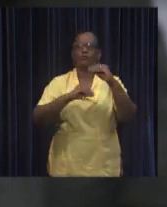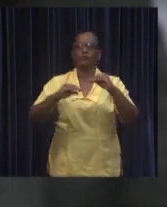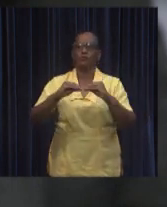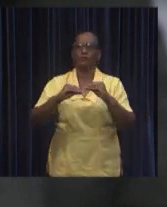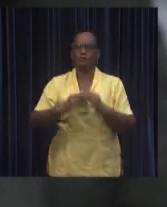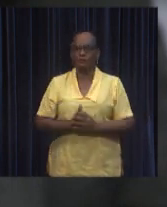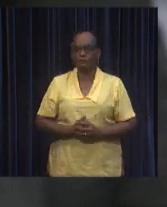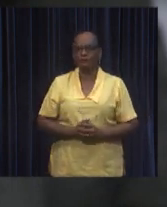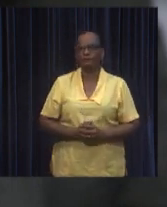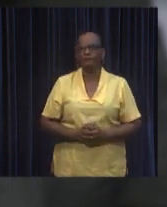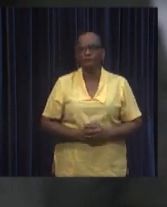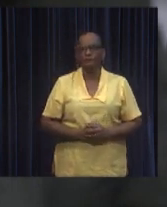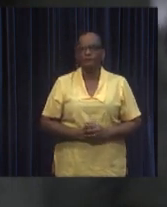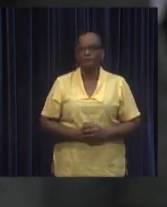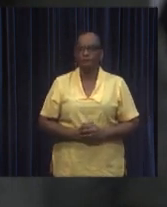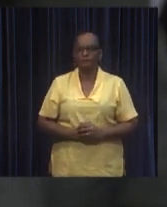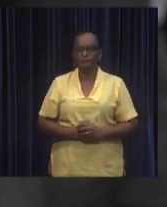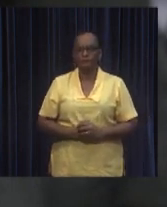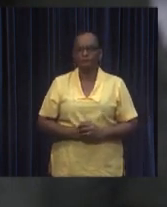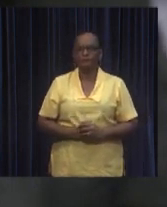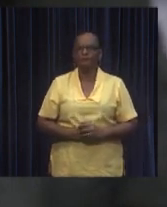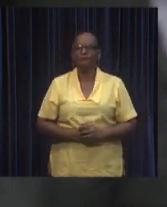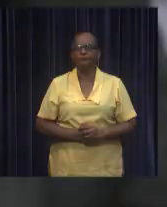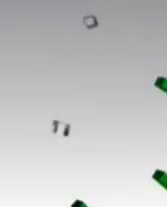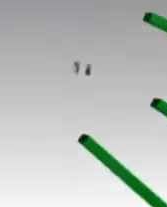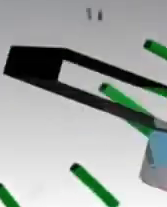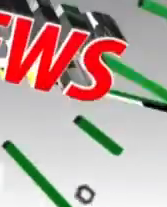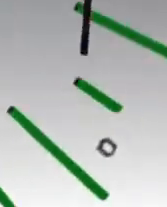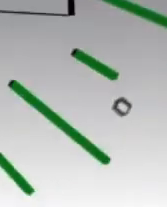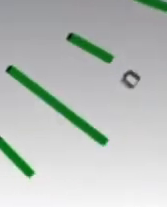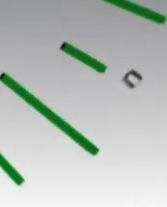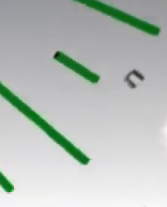also discussed during the state visit.